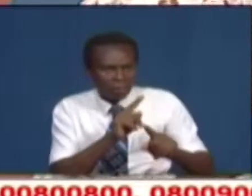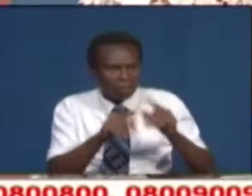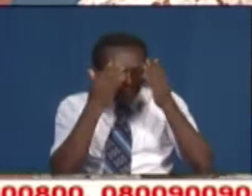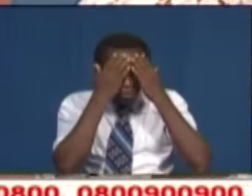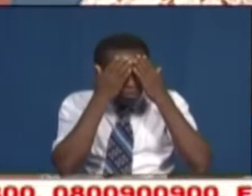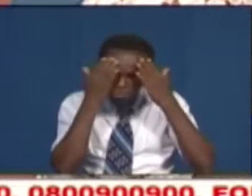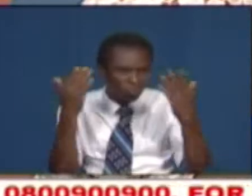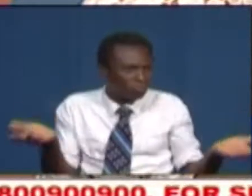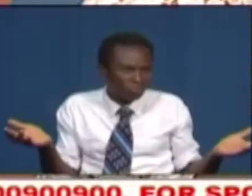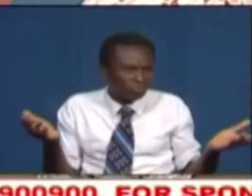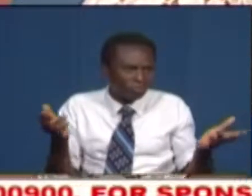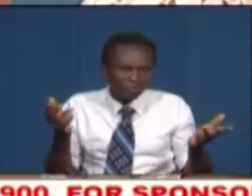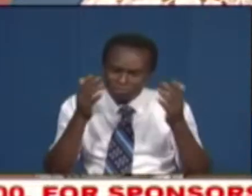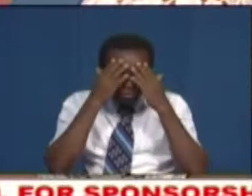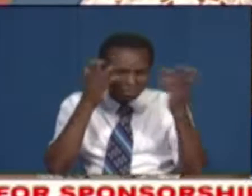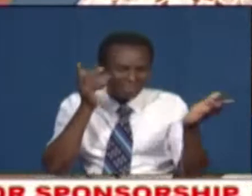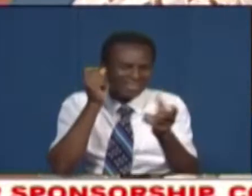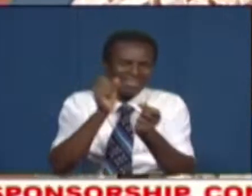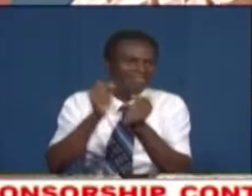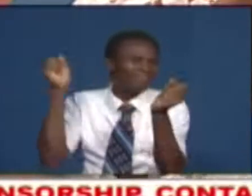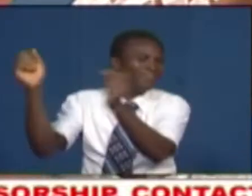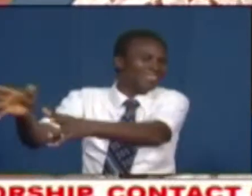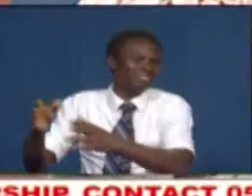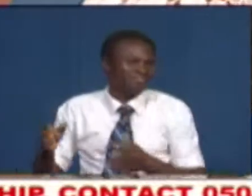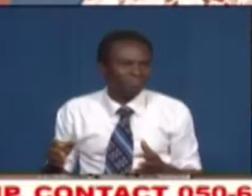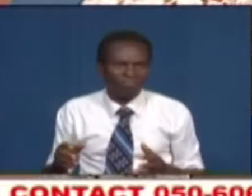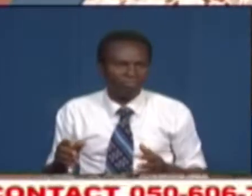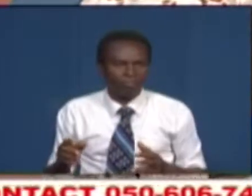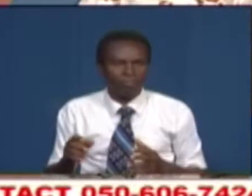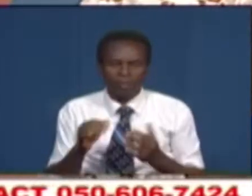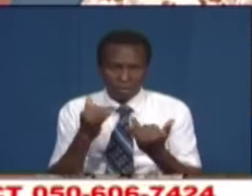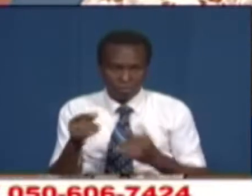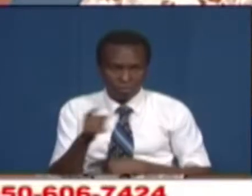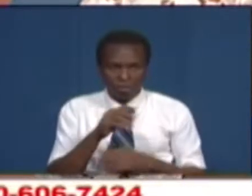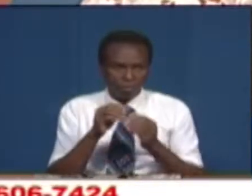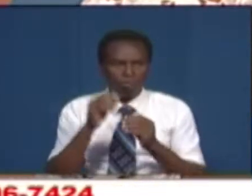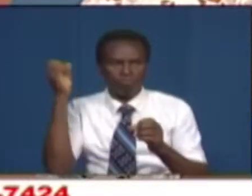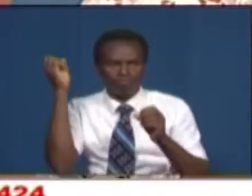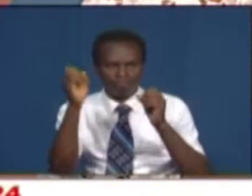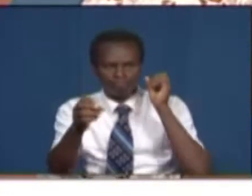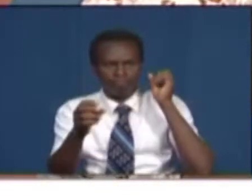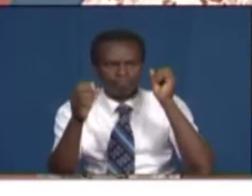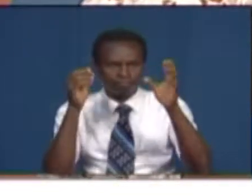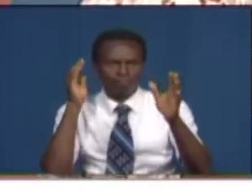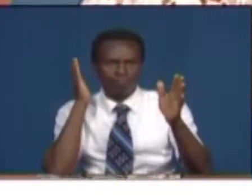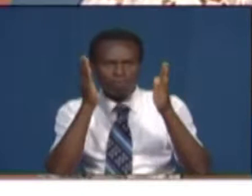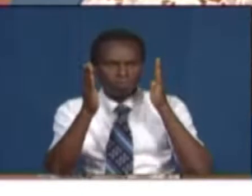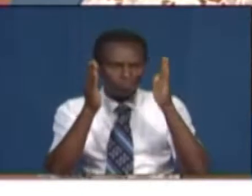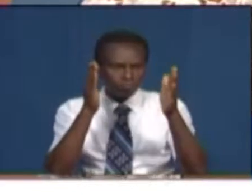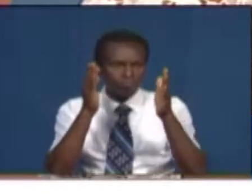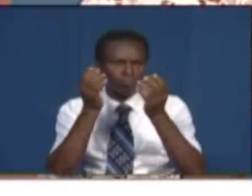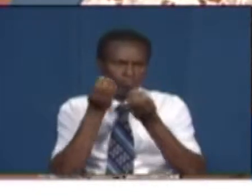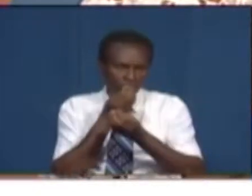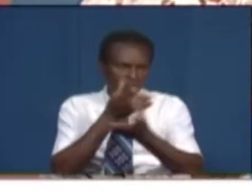people perish. So we are all perishing to the, you know, the messages that are not going well, and then we have ourselves not